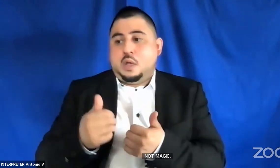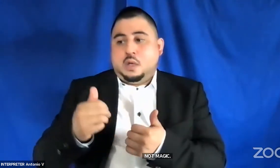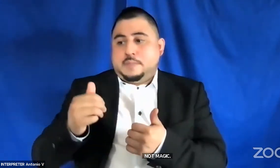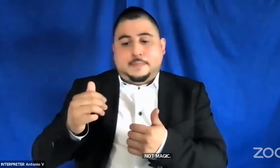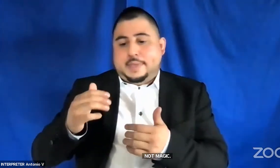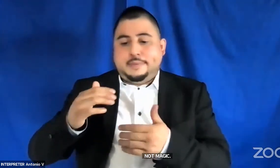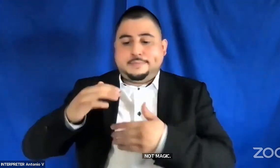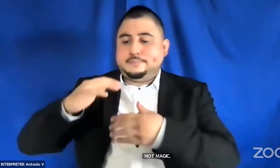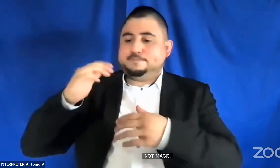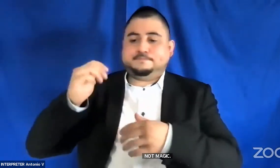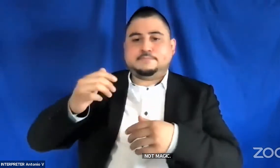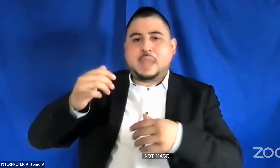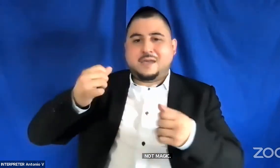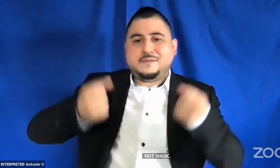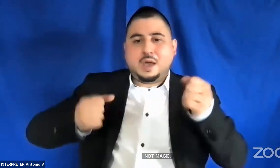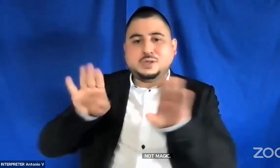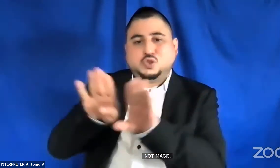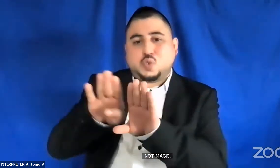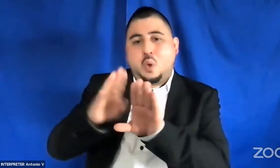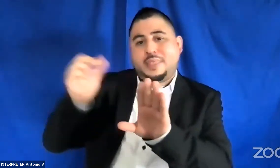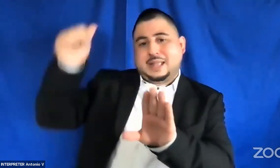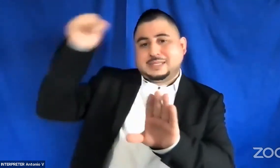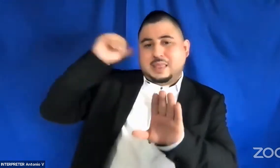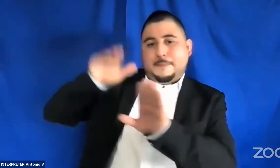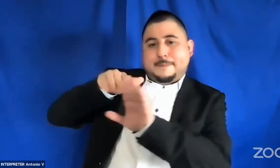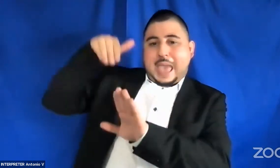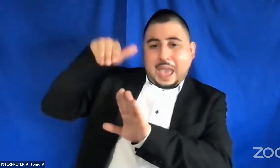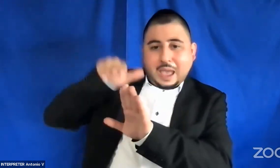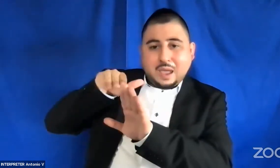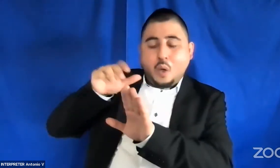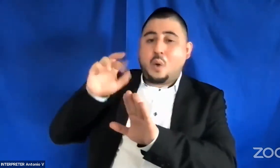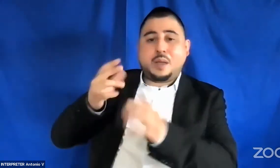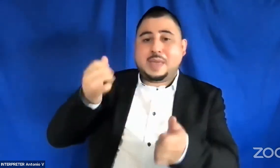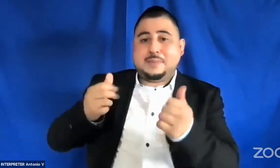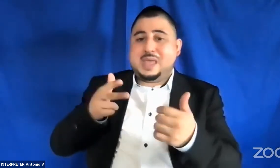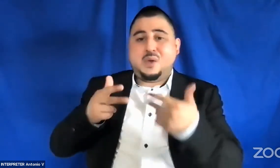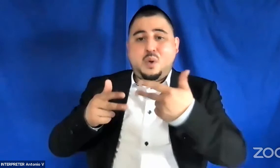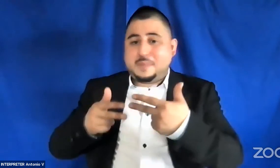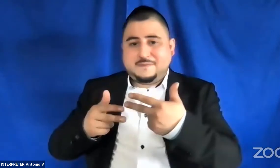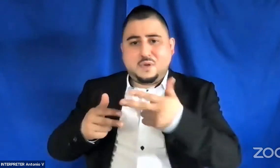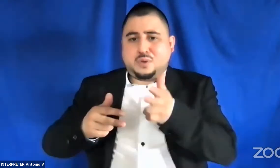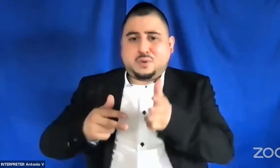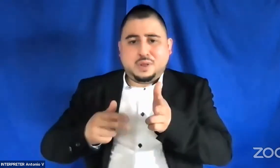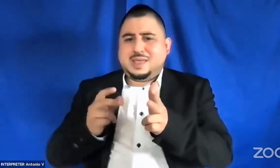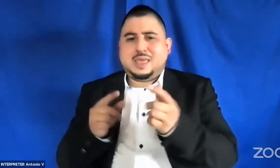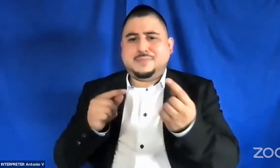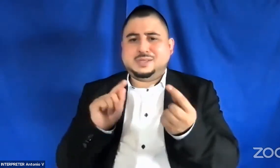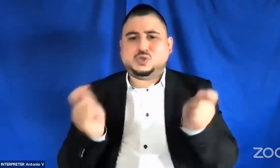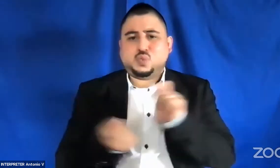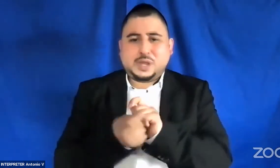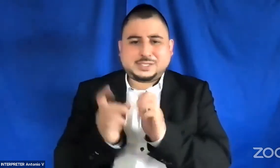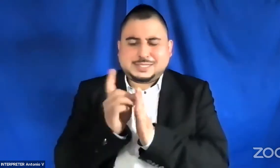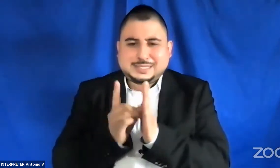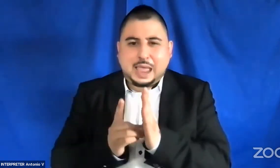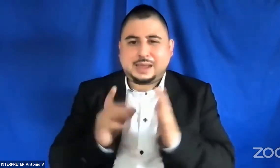front. Cars are not oriented facing forward. They may be facing backwards or sideways. So there may be some additional consideration given to how does the person